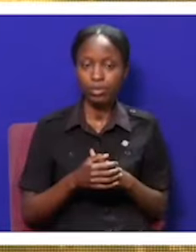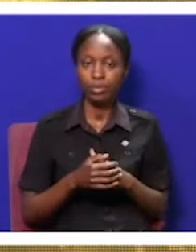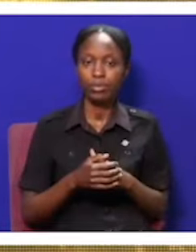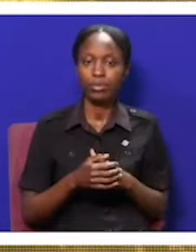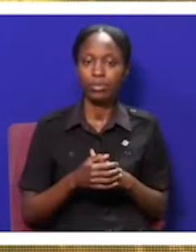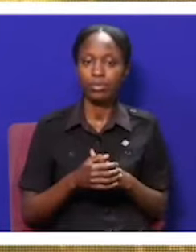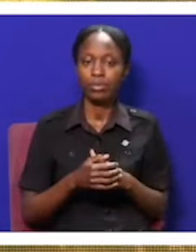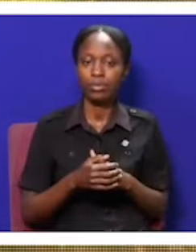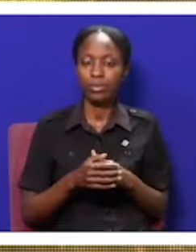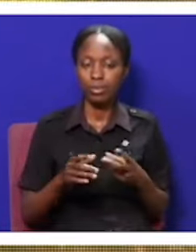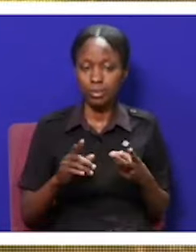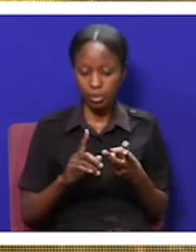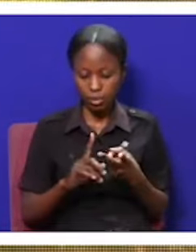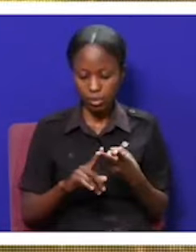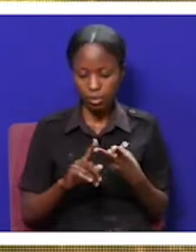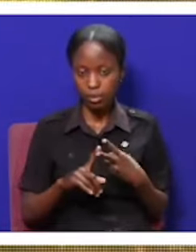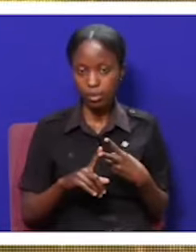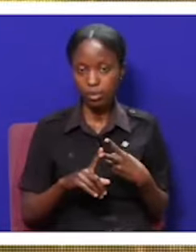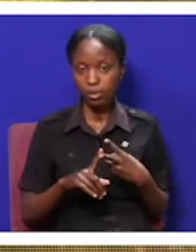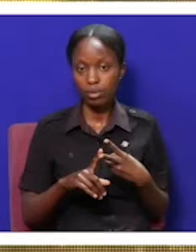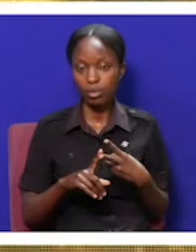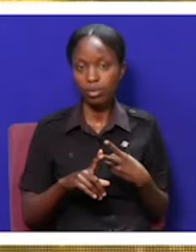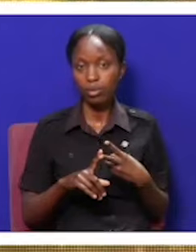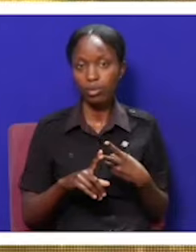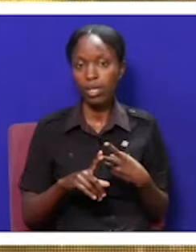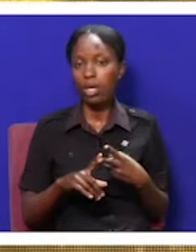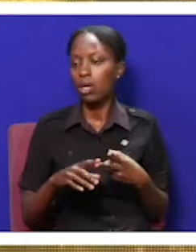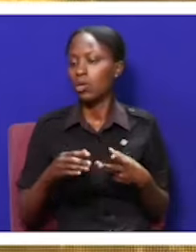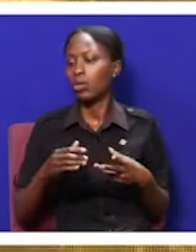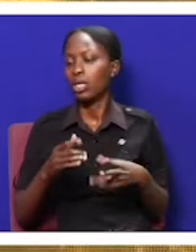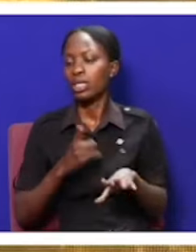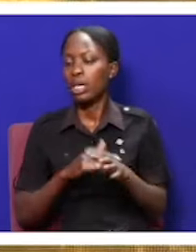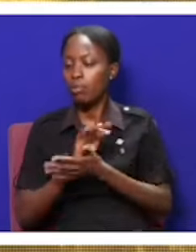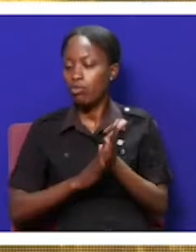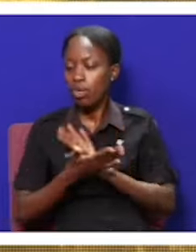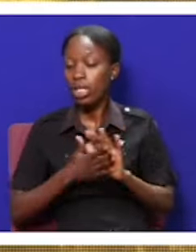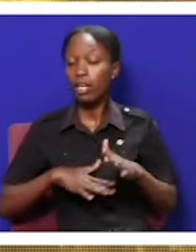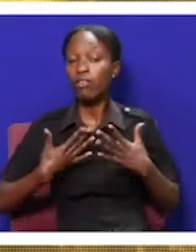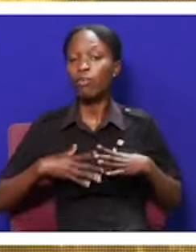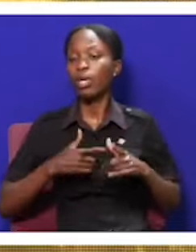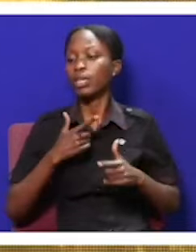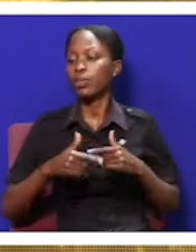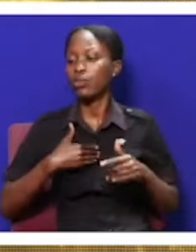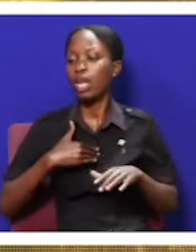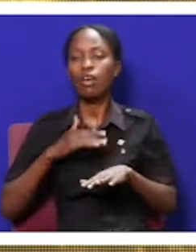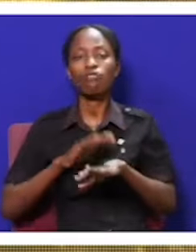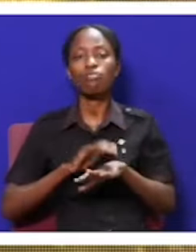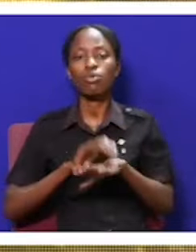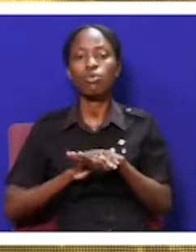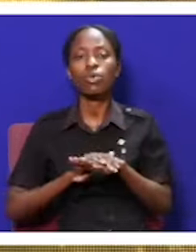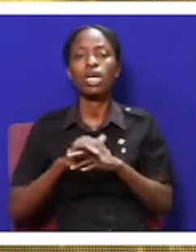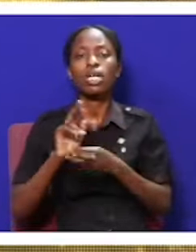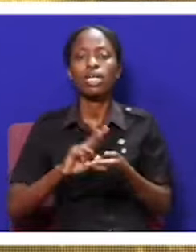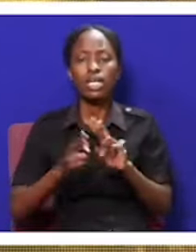So remember that. Number two, healthier relationships. Imagine if you are not in good terms